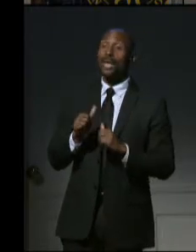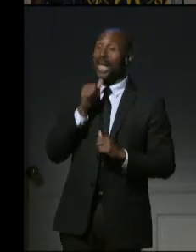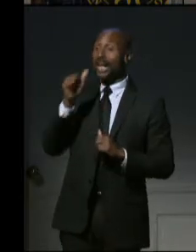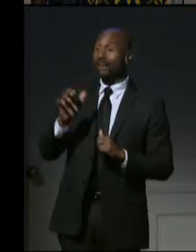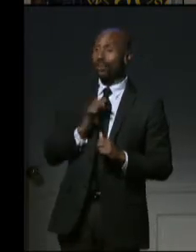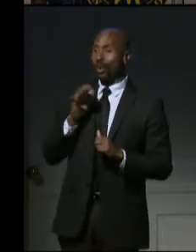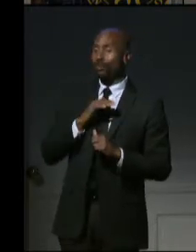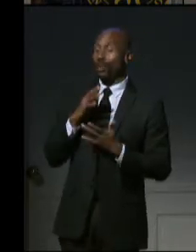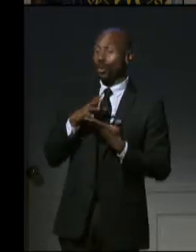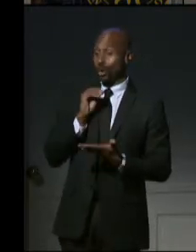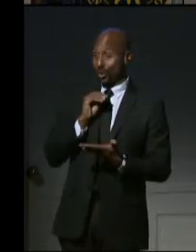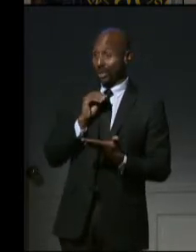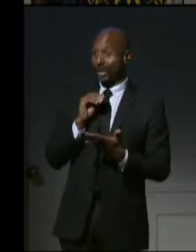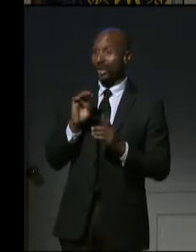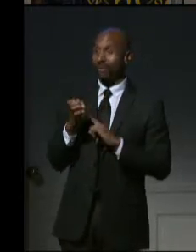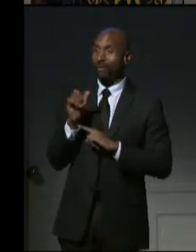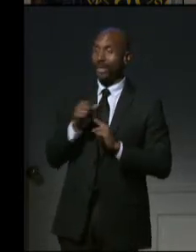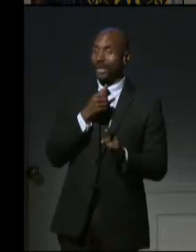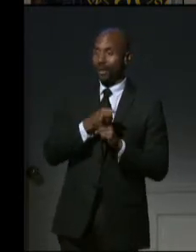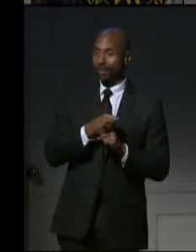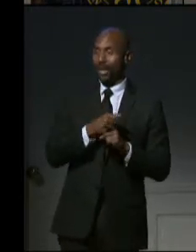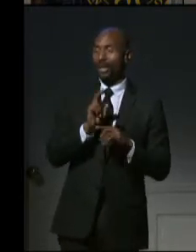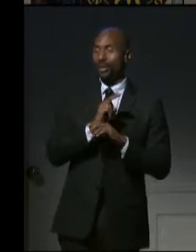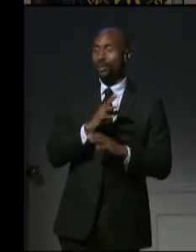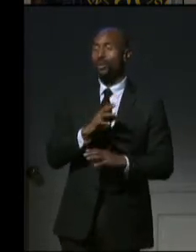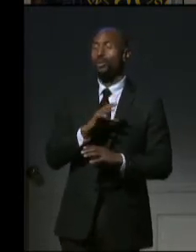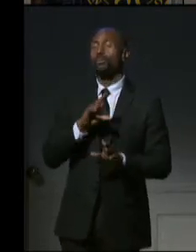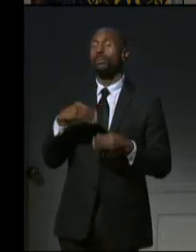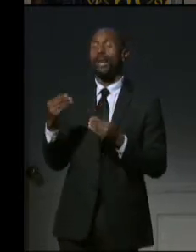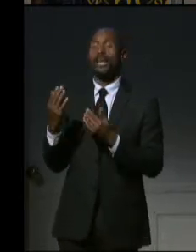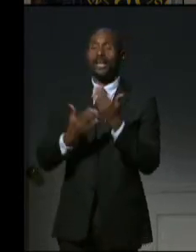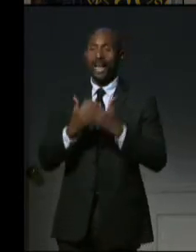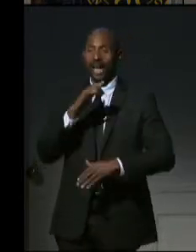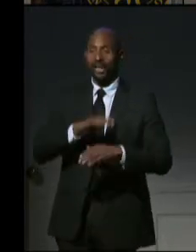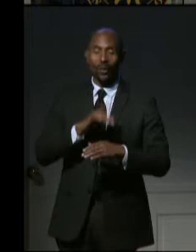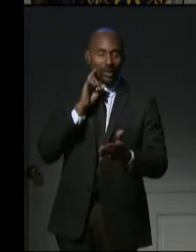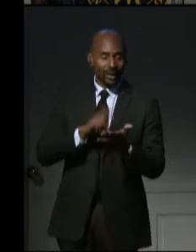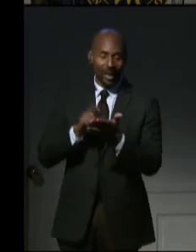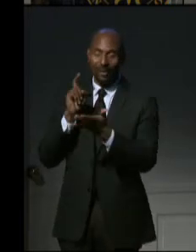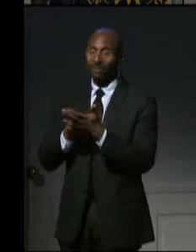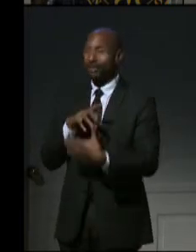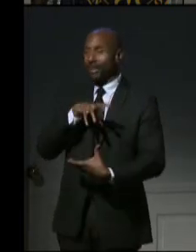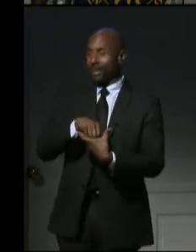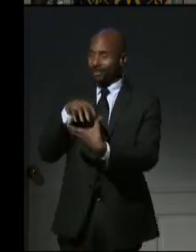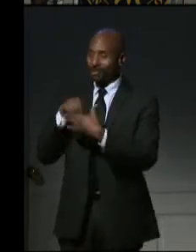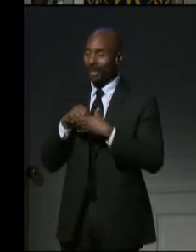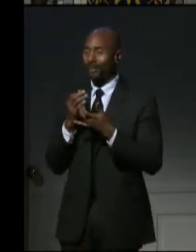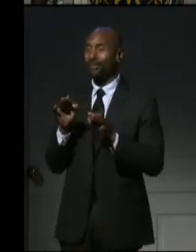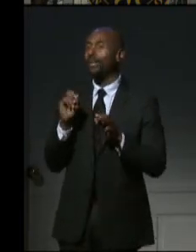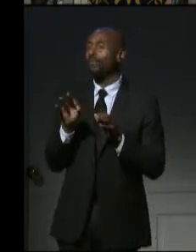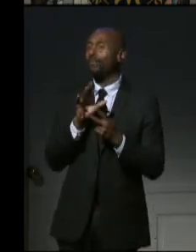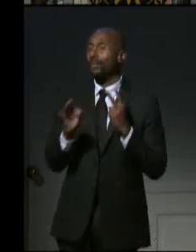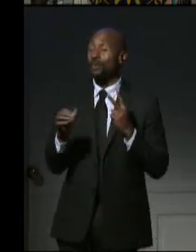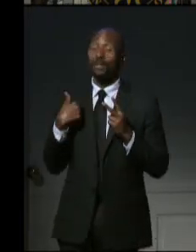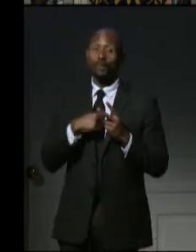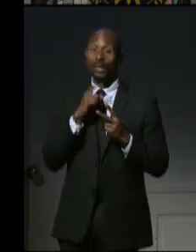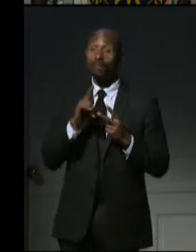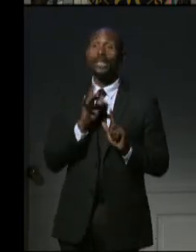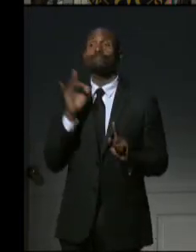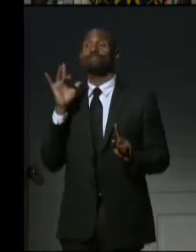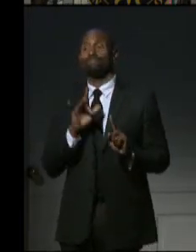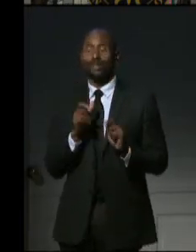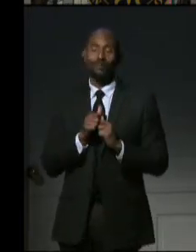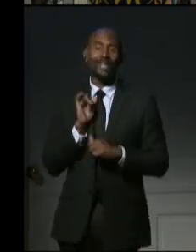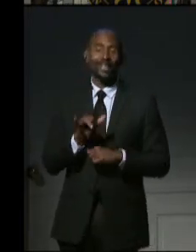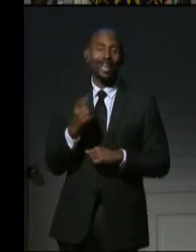in providing hands-on discovery, social participation, freedom of choice. I mean, that's really where we shine. And